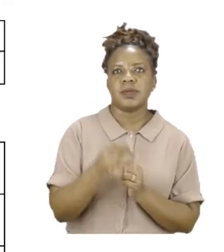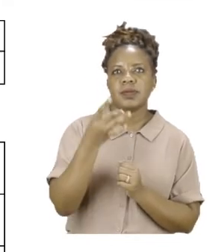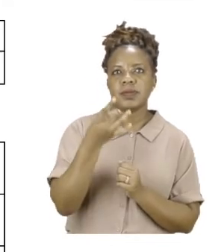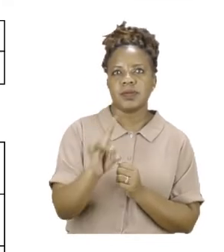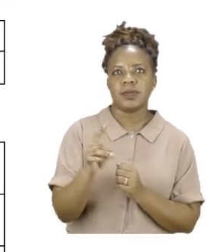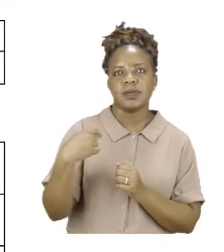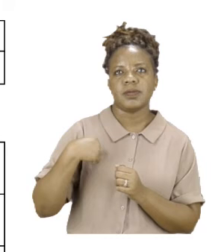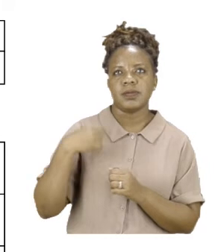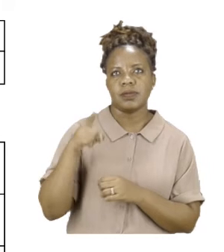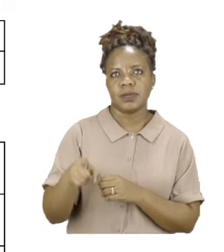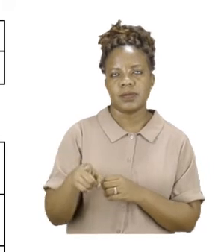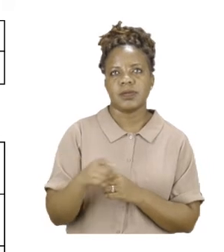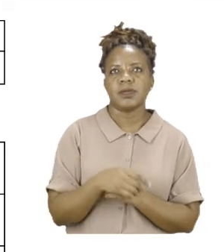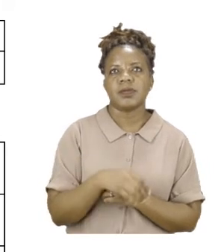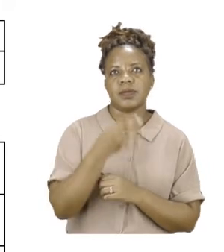she,